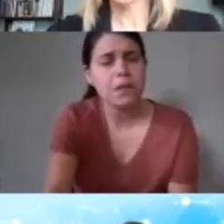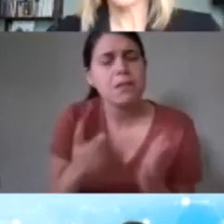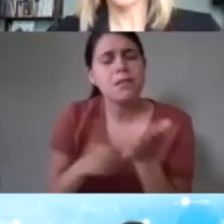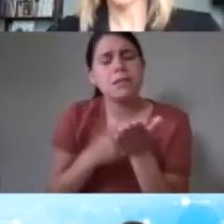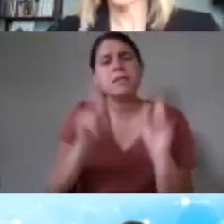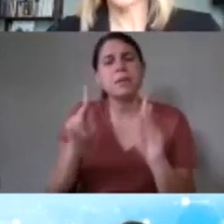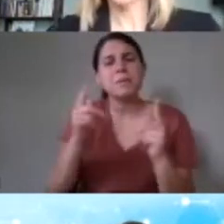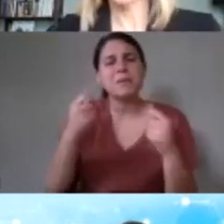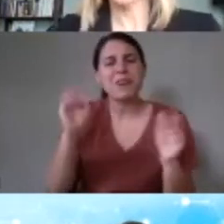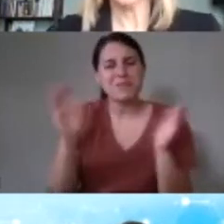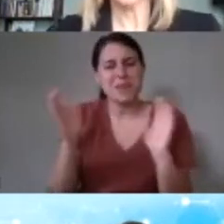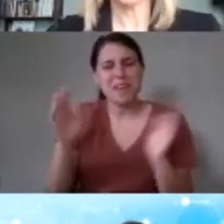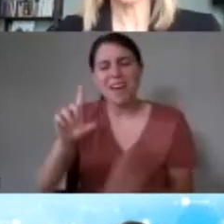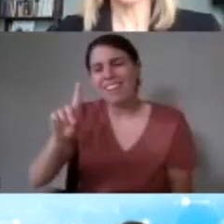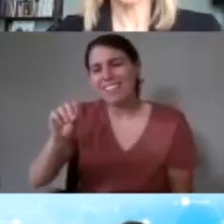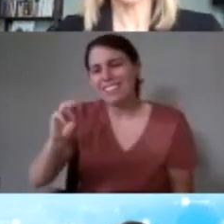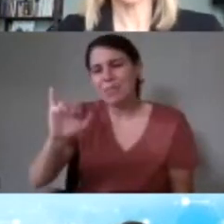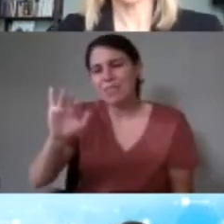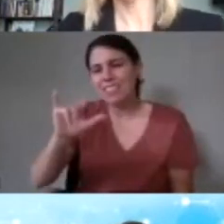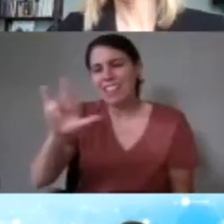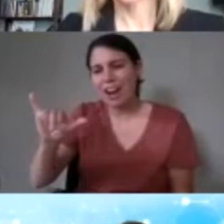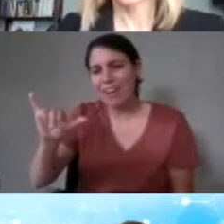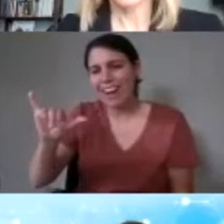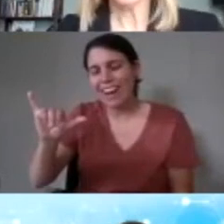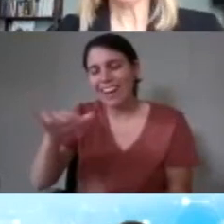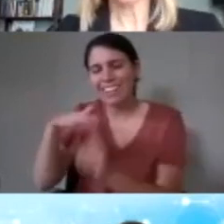two settings, and I think that they're